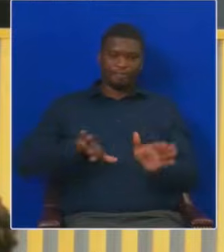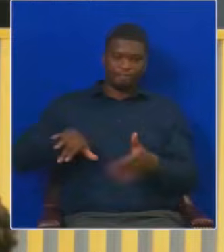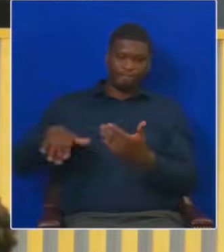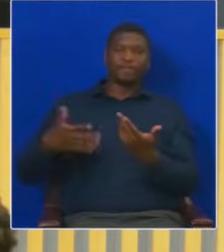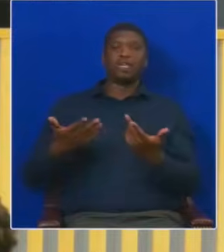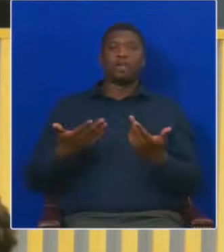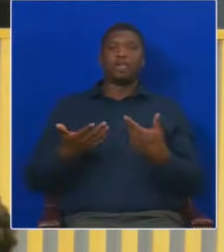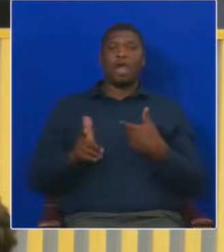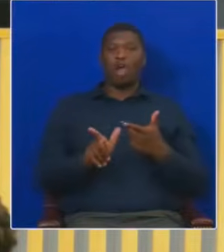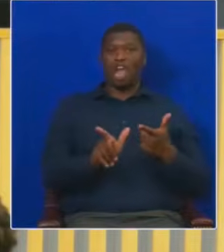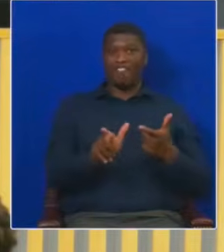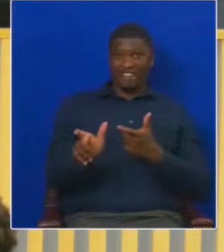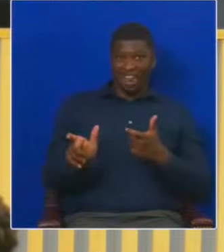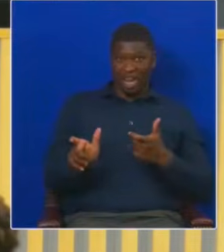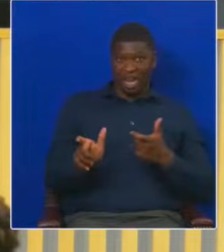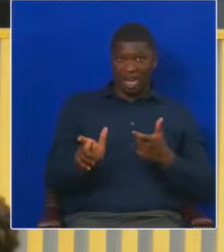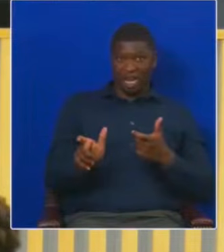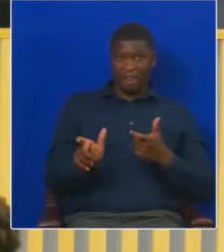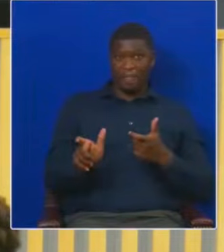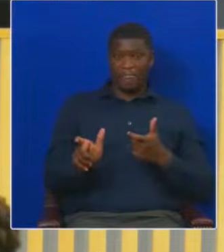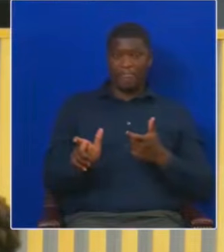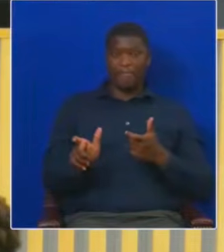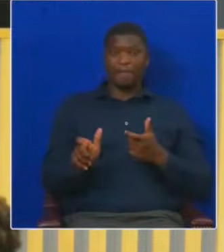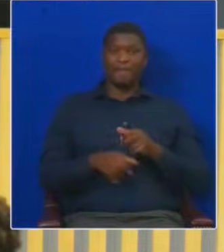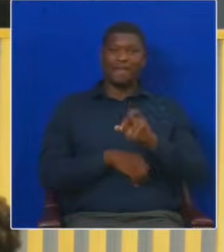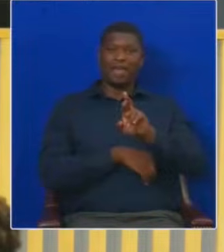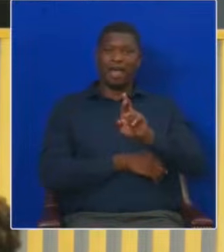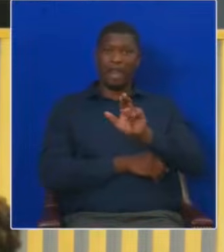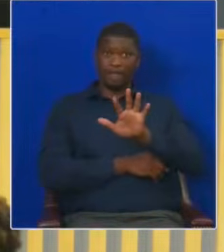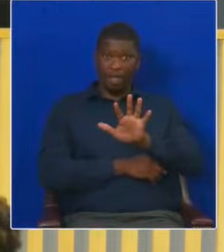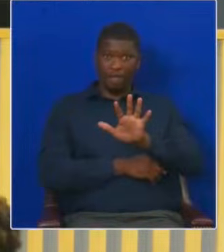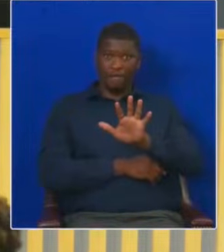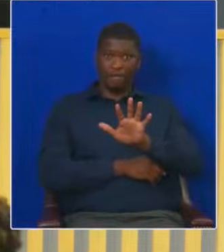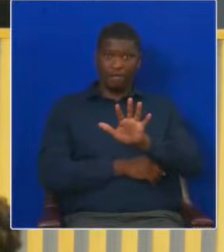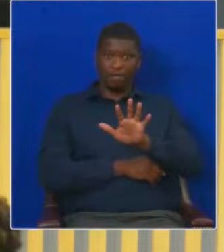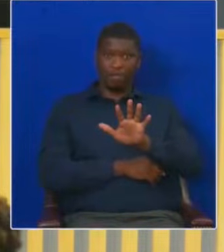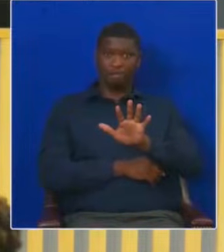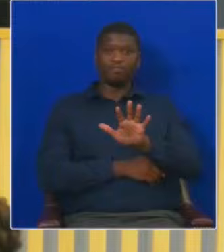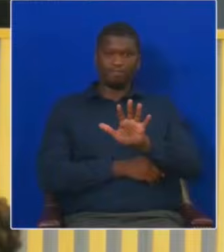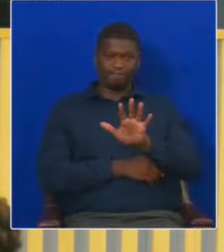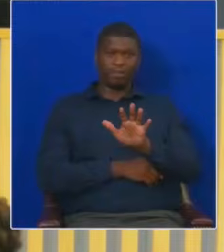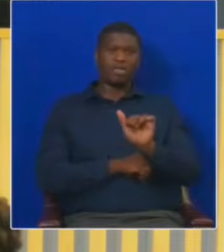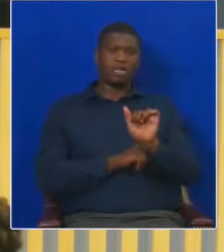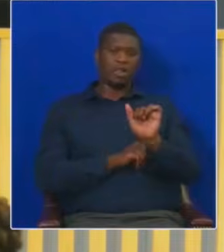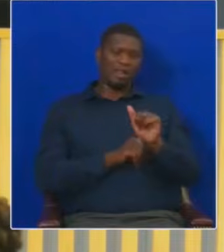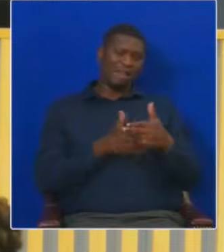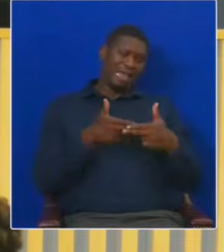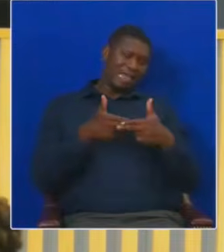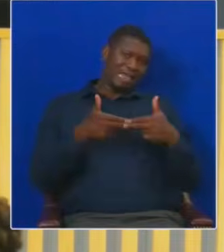Item number 4, it is R5 rifle with serial number